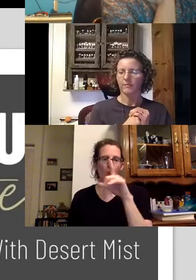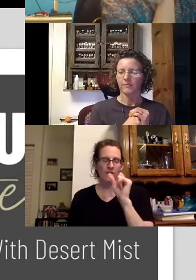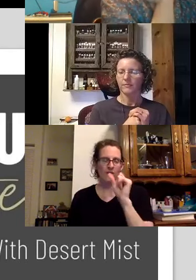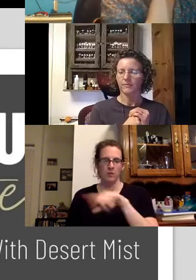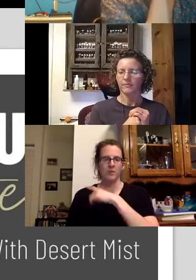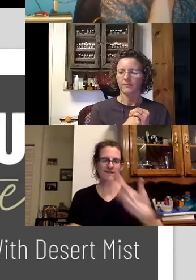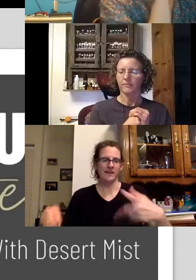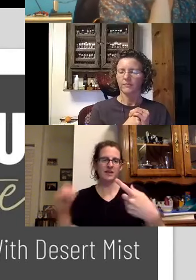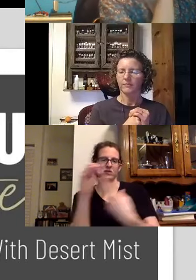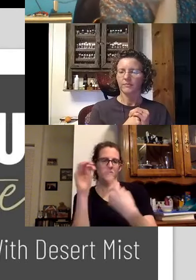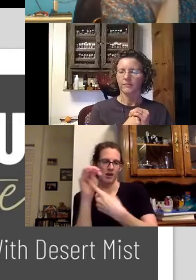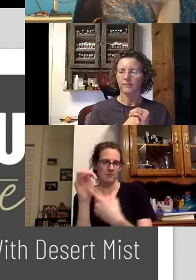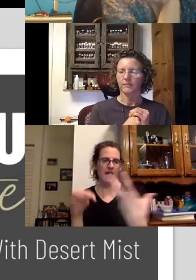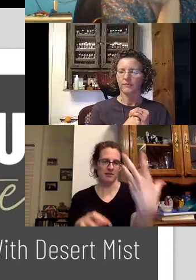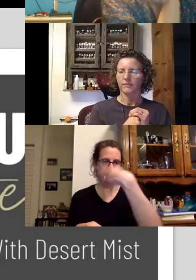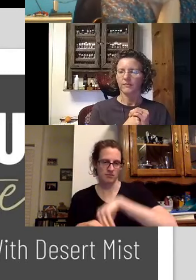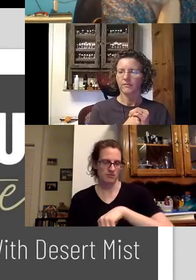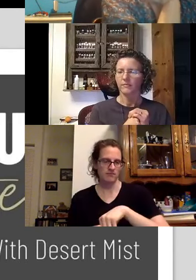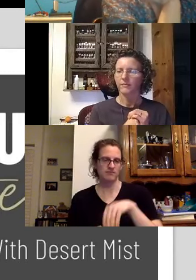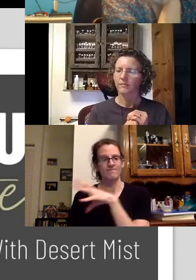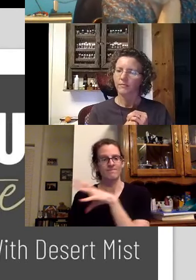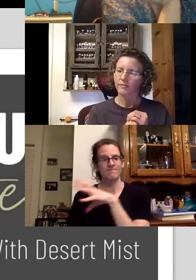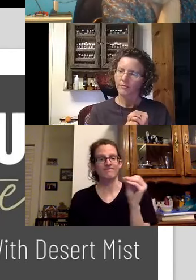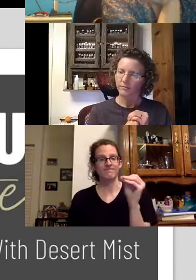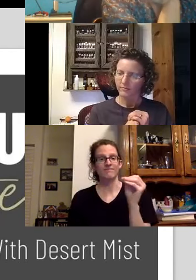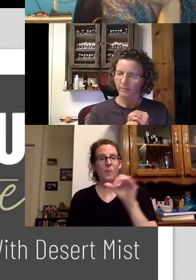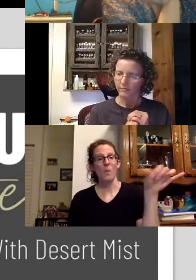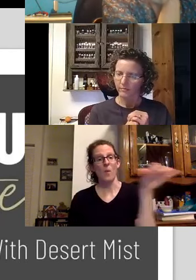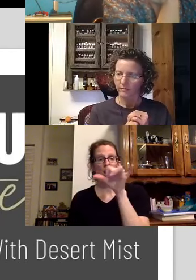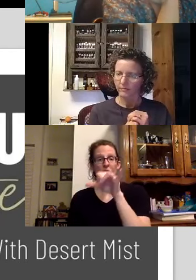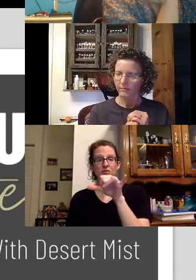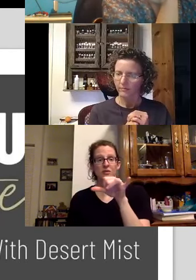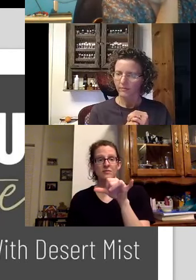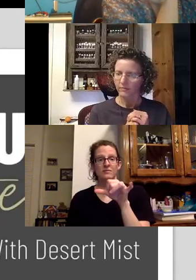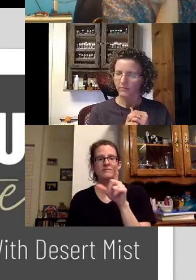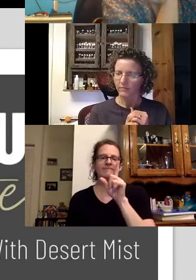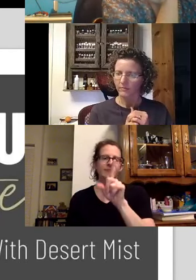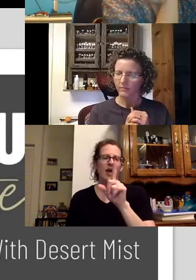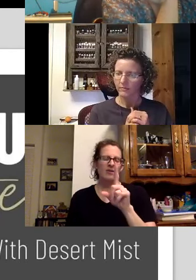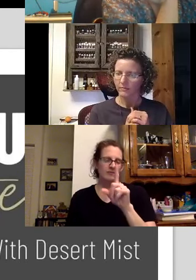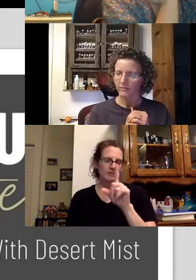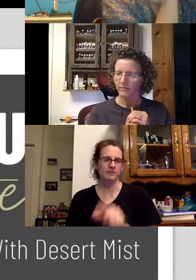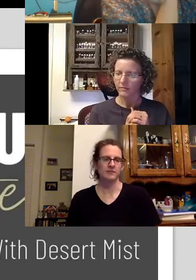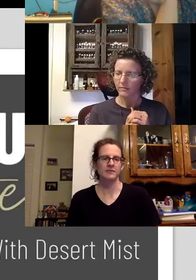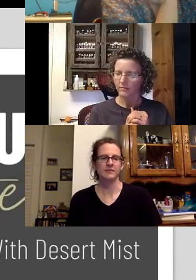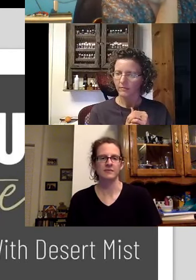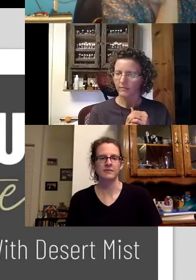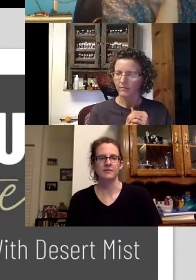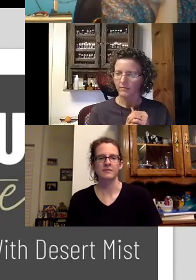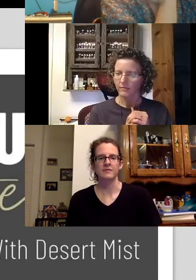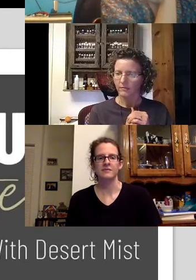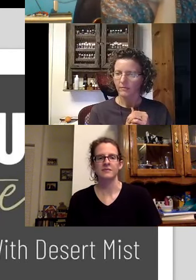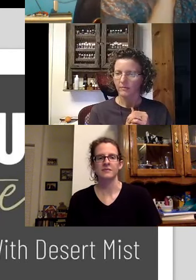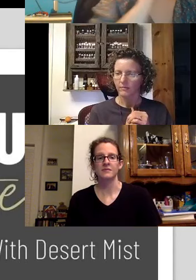about. And then I'll show you this little trick because sometimes people miss this.